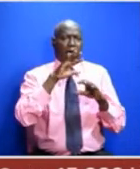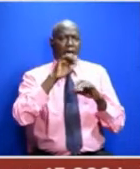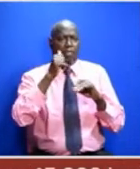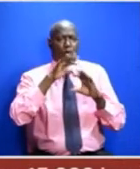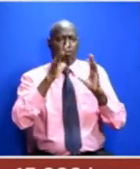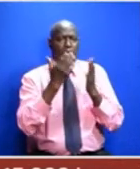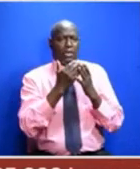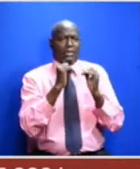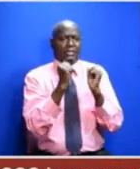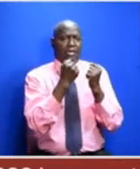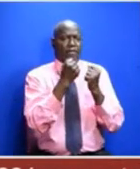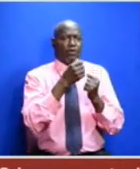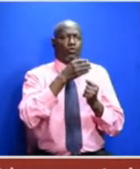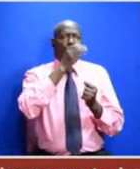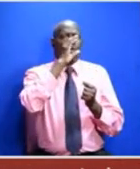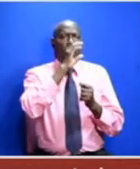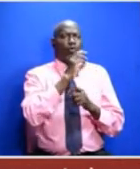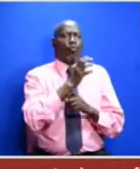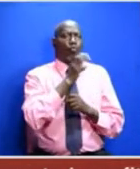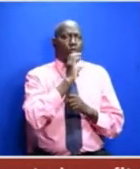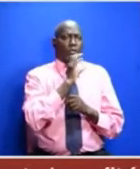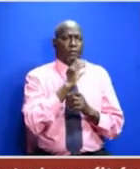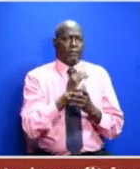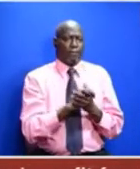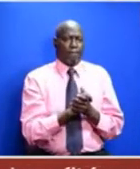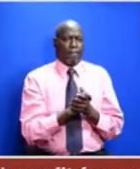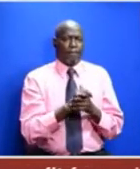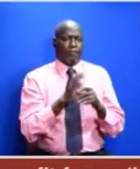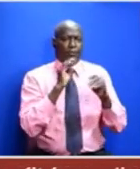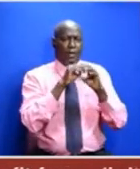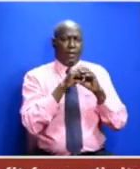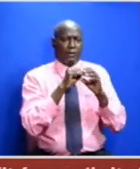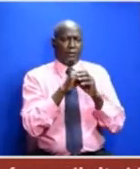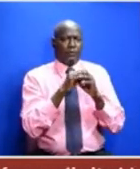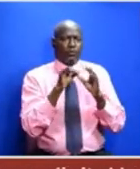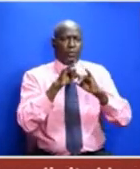safe and drinking water. Access to clean